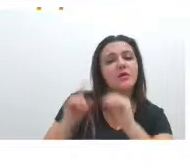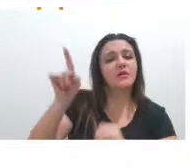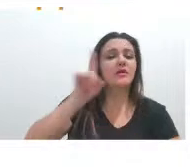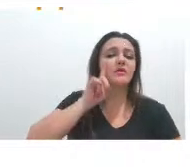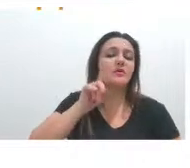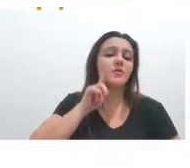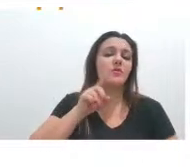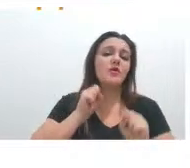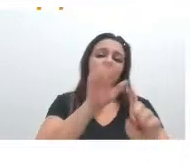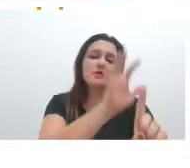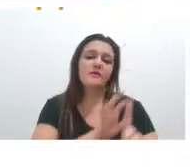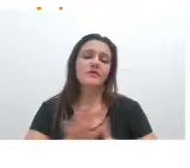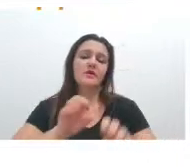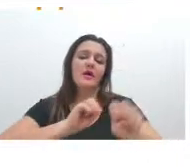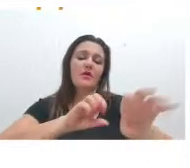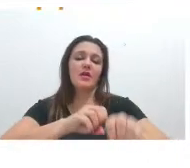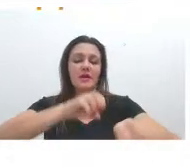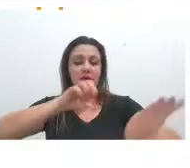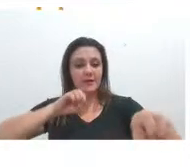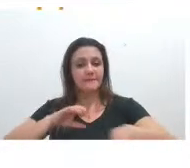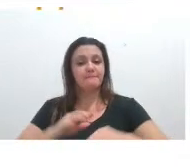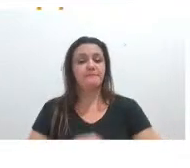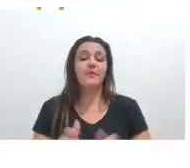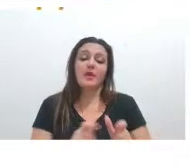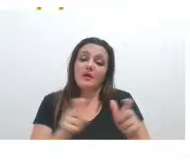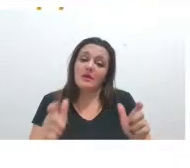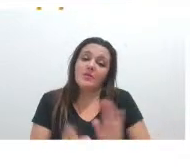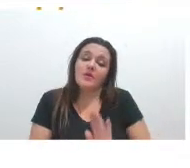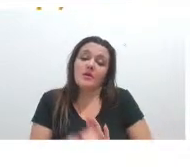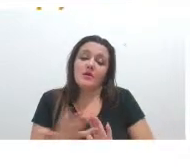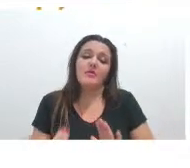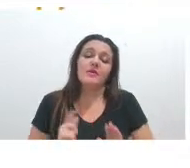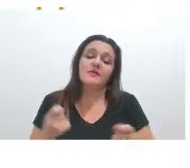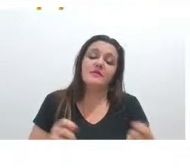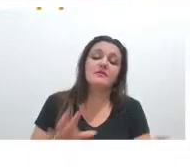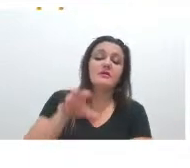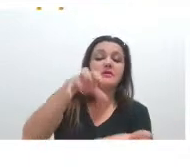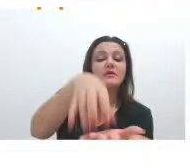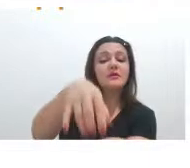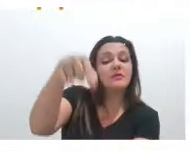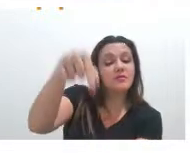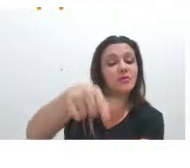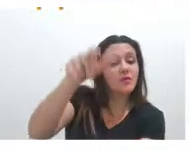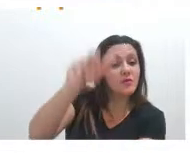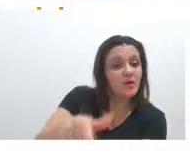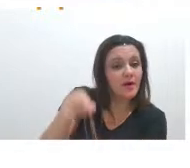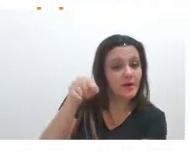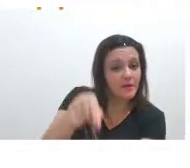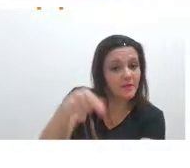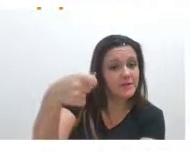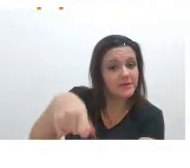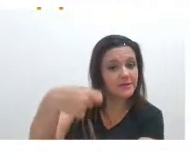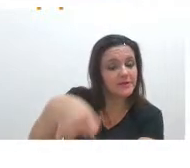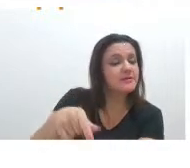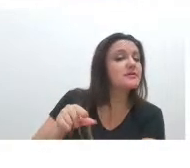many agree that there's both a place and a need for local, grassroots, and context-sensitive AI.